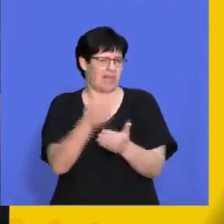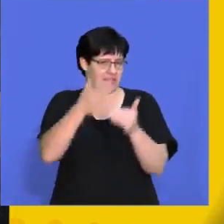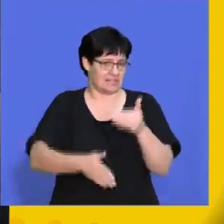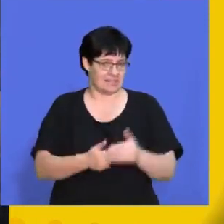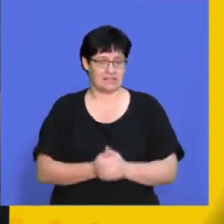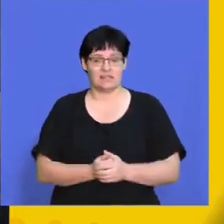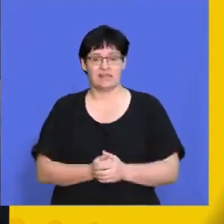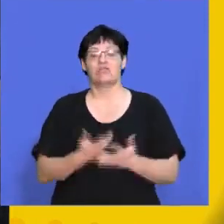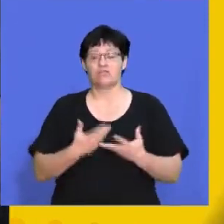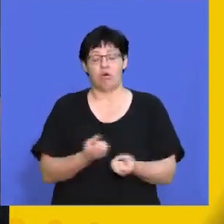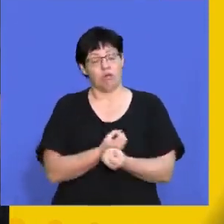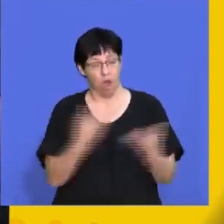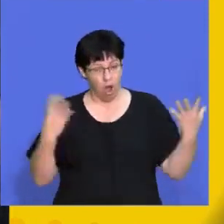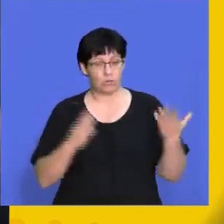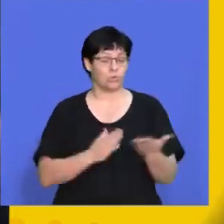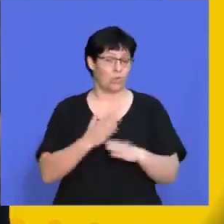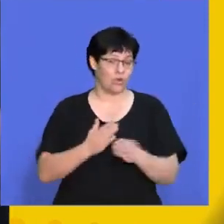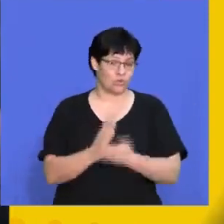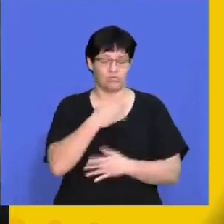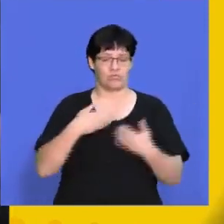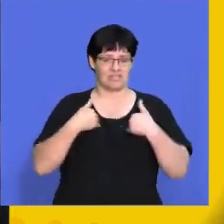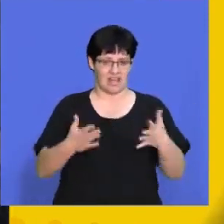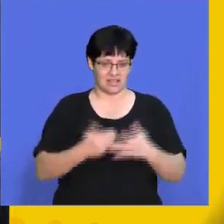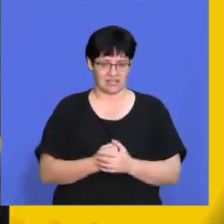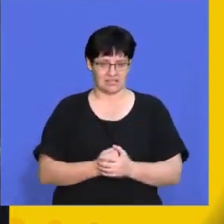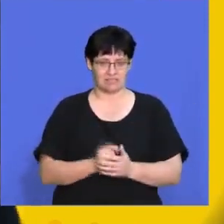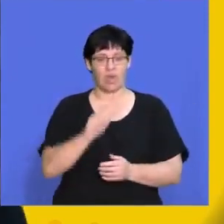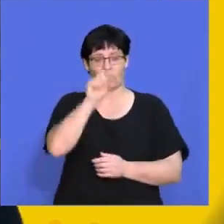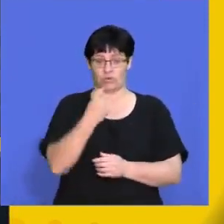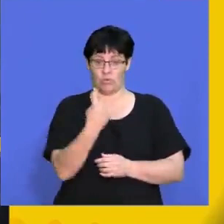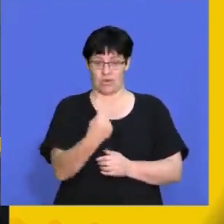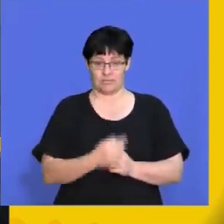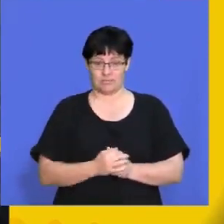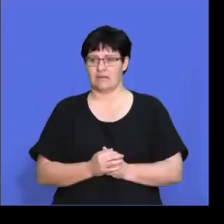end. So it's a lot to get through, so let's get started with the first question.